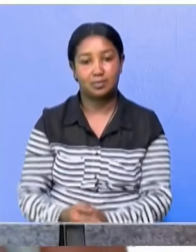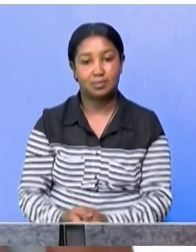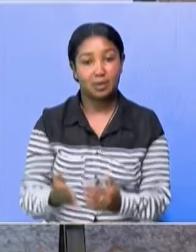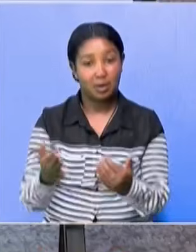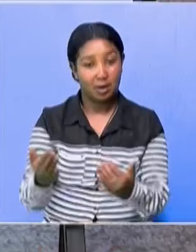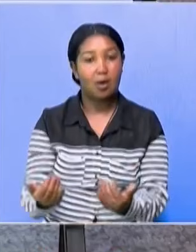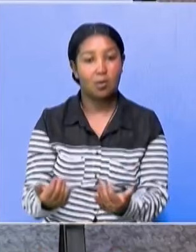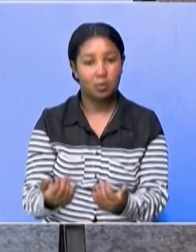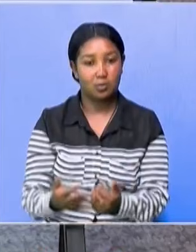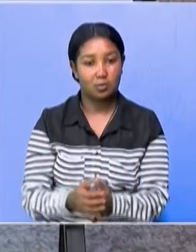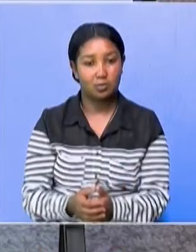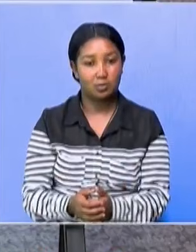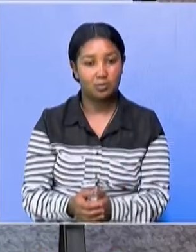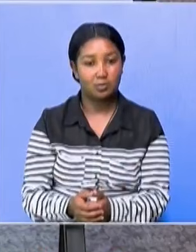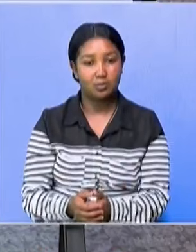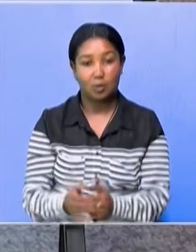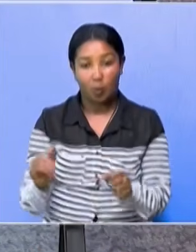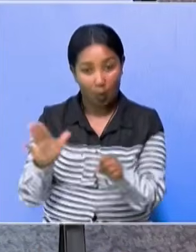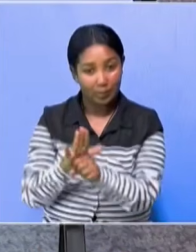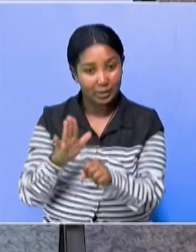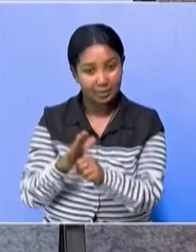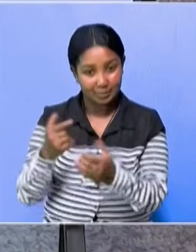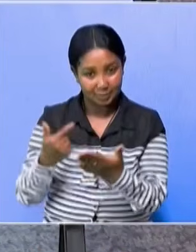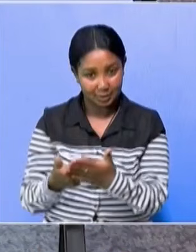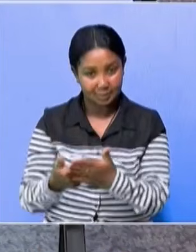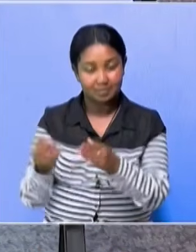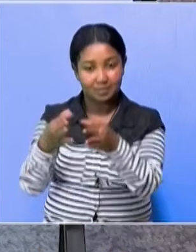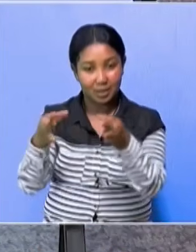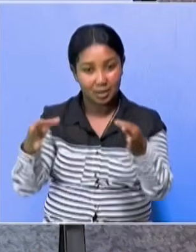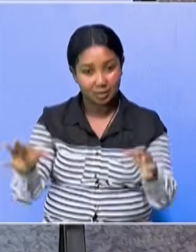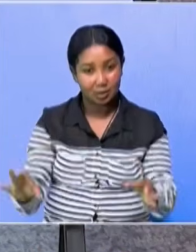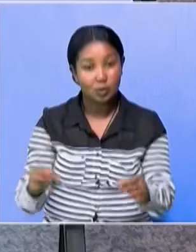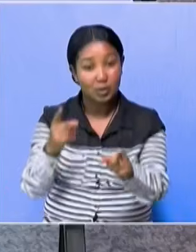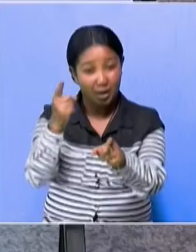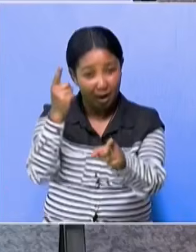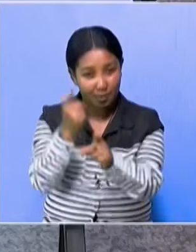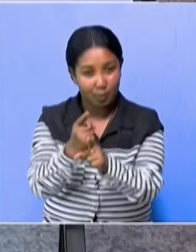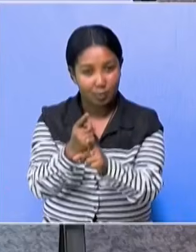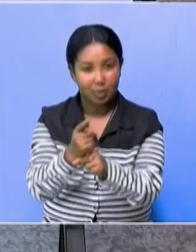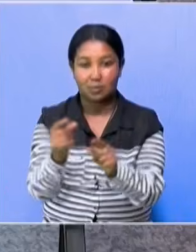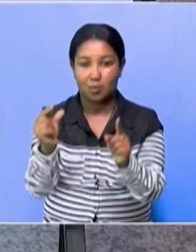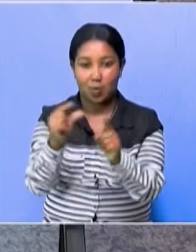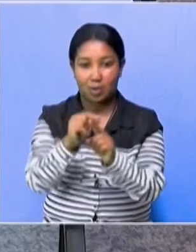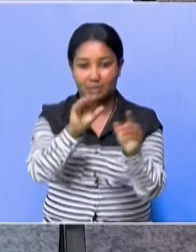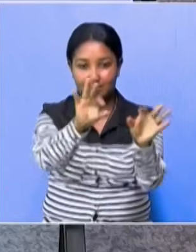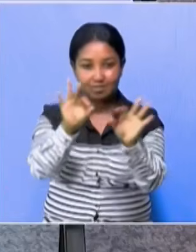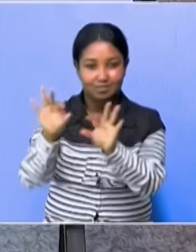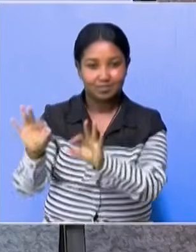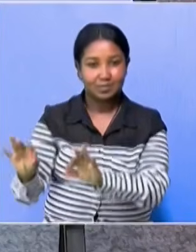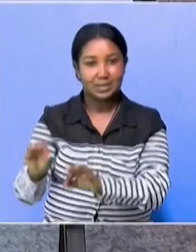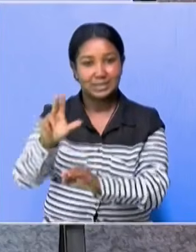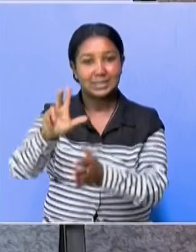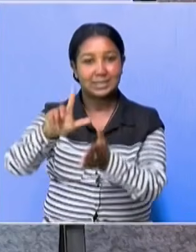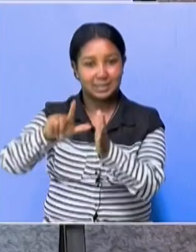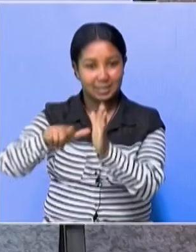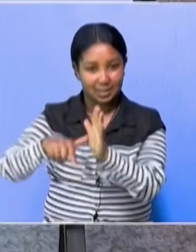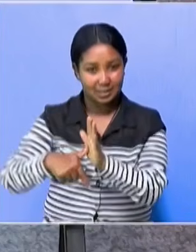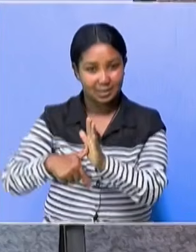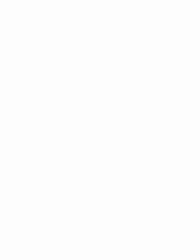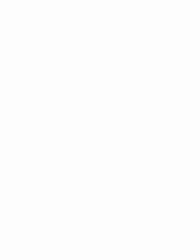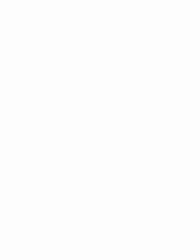Now, let's go and complete these sentences with appropriate words. Let me give you 3 seconds. Go